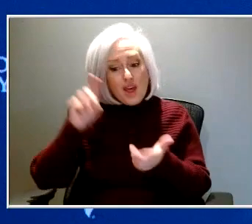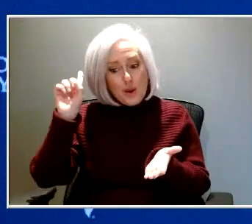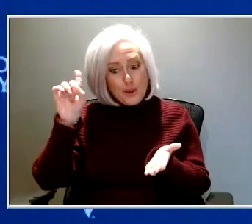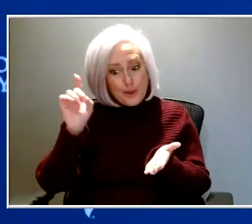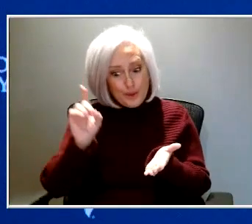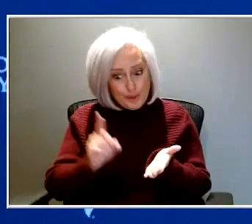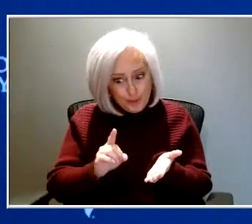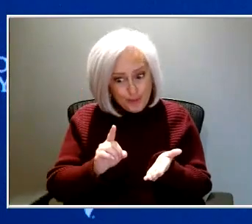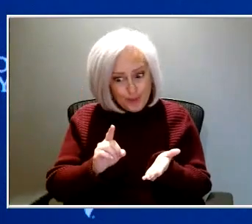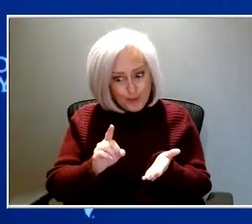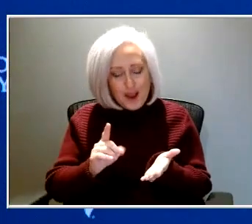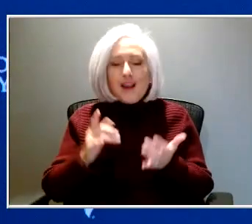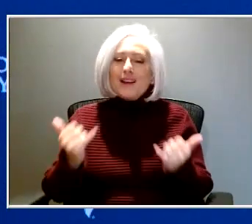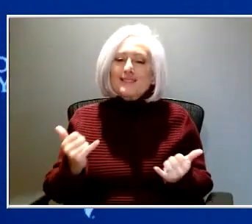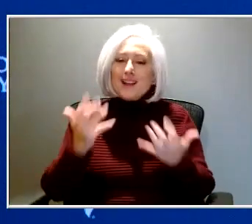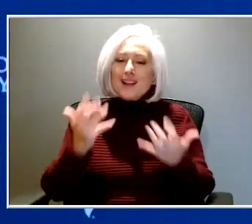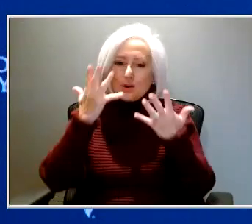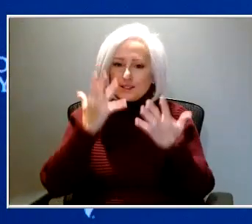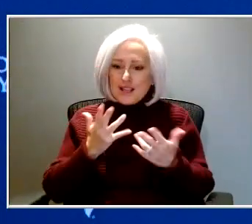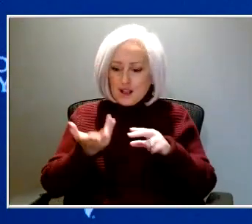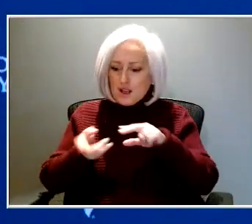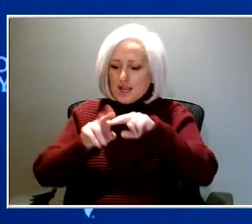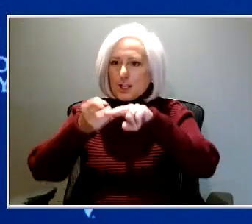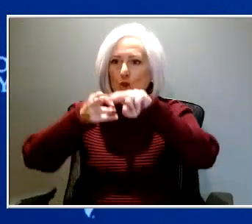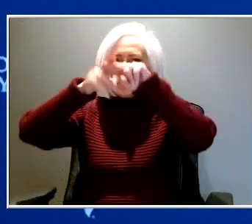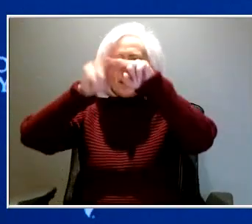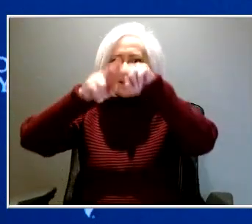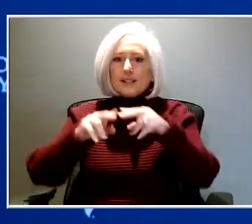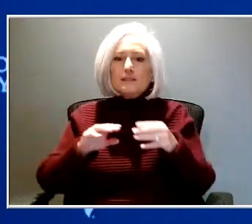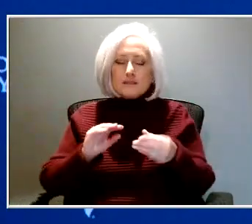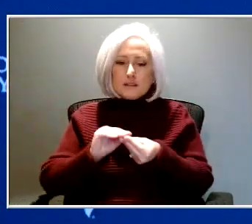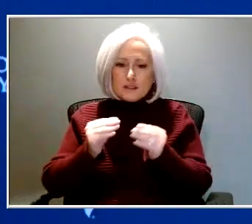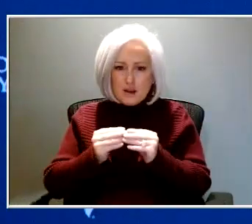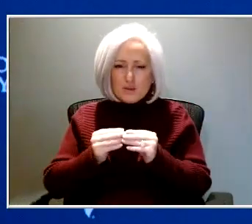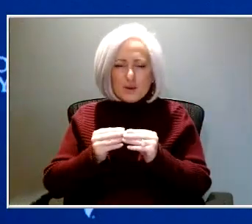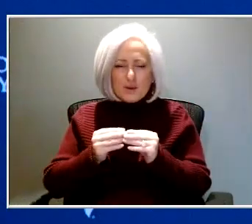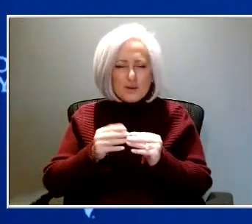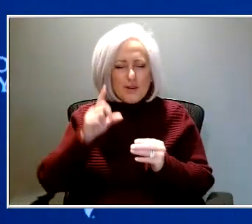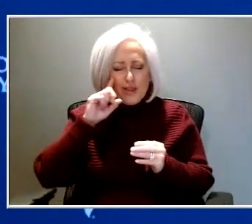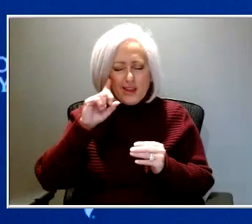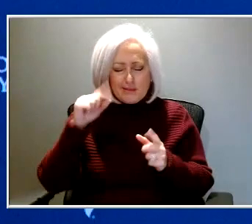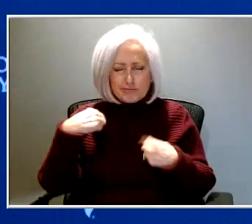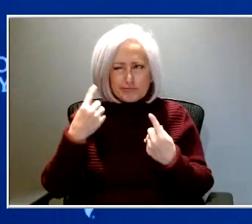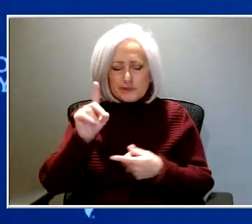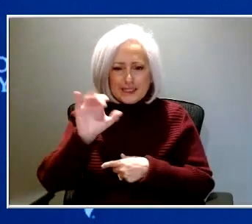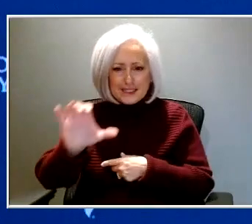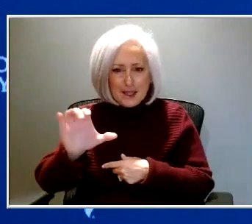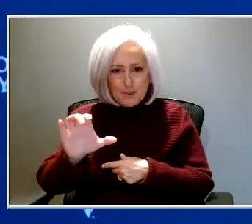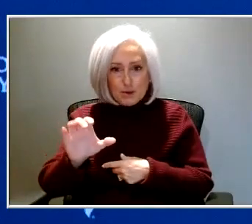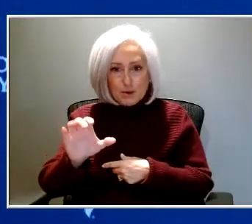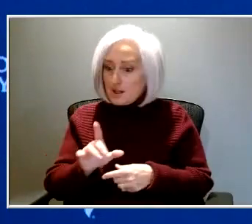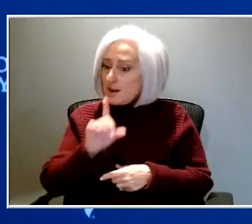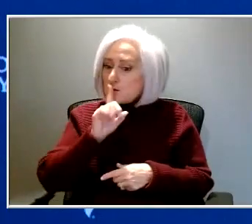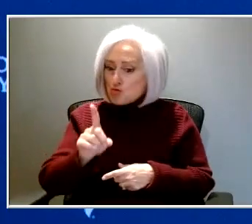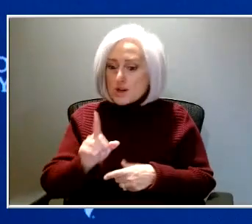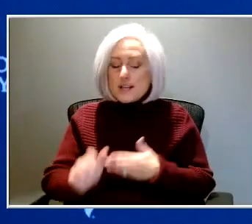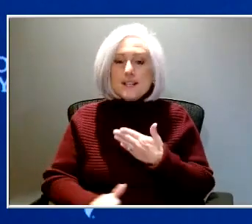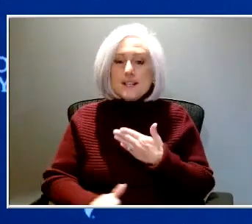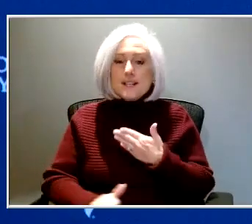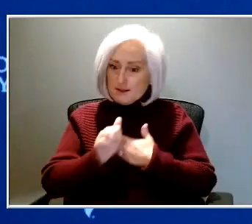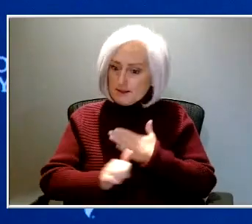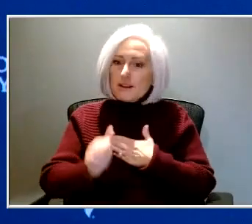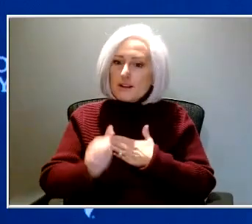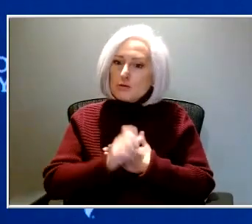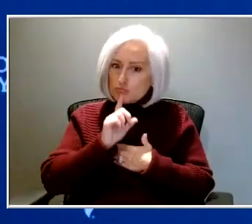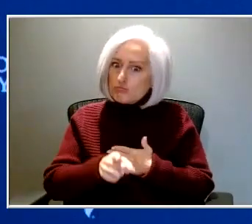seeing a resurgence in those cases and have been since, I believe, about December or so. But it is a very real threat, and it is something that we are continuing to